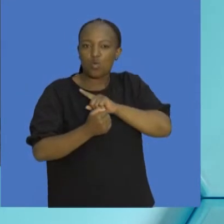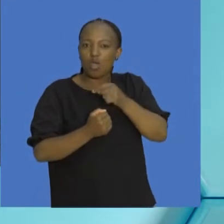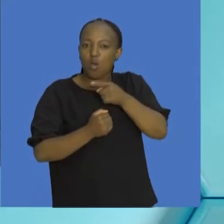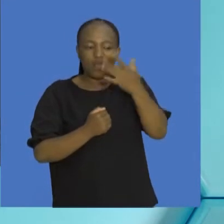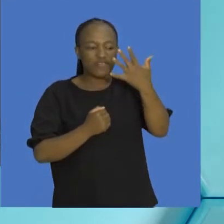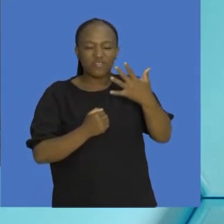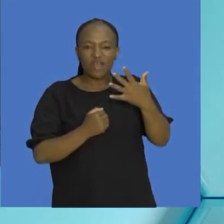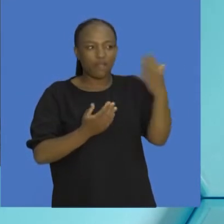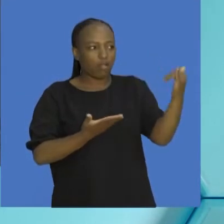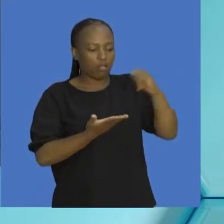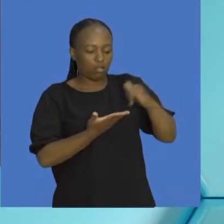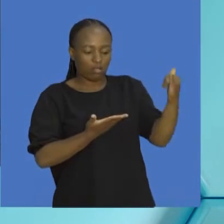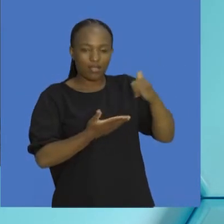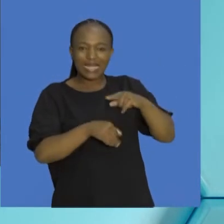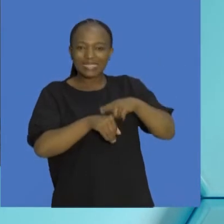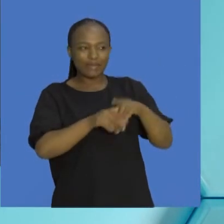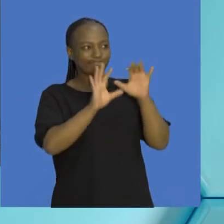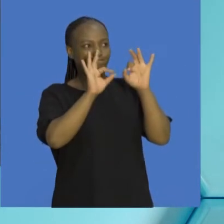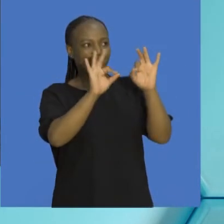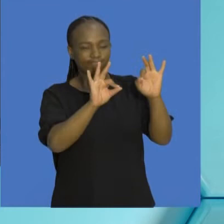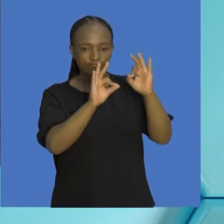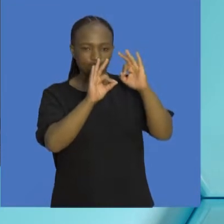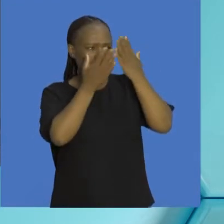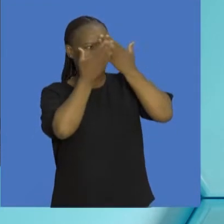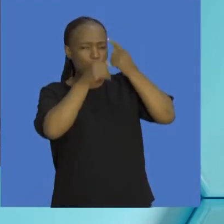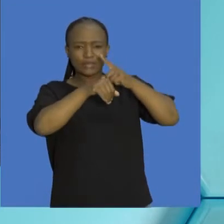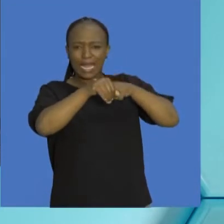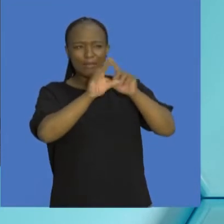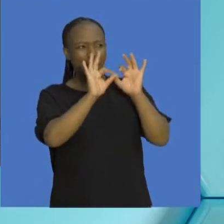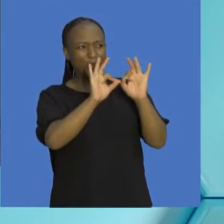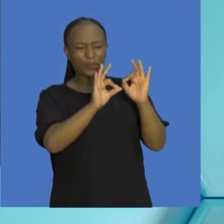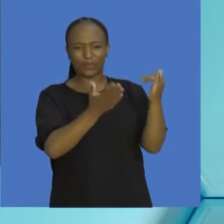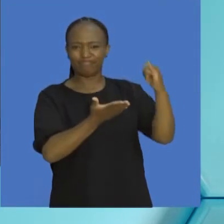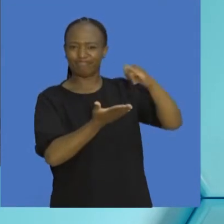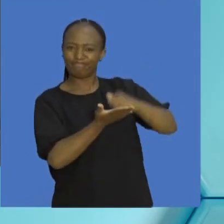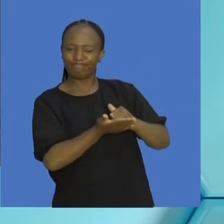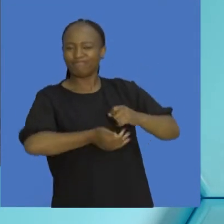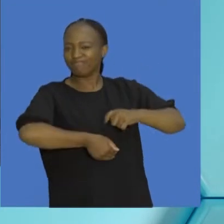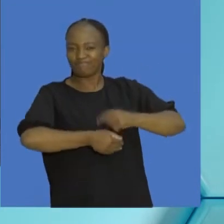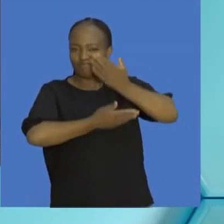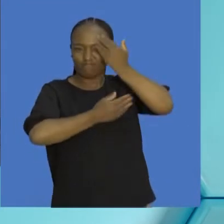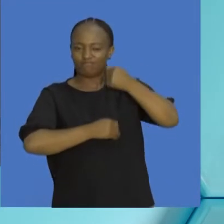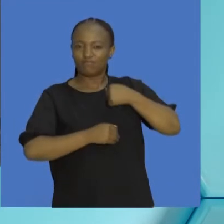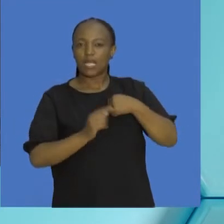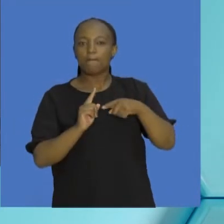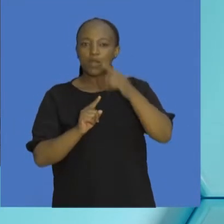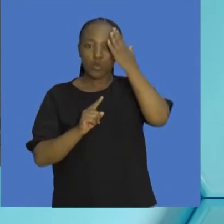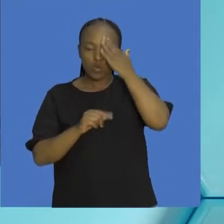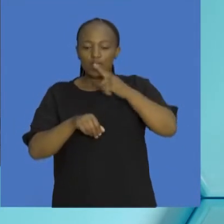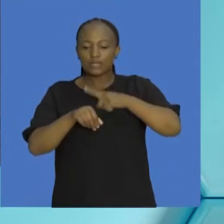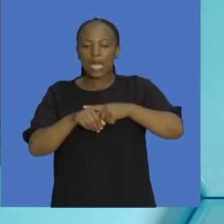all the way, all the 55 aircraft. We don't have the actual numbers for the 55 aircraft. What we have